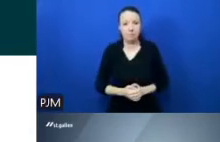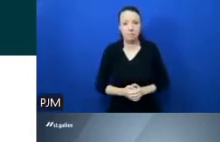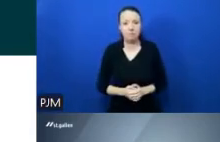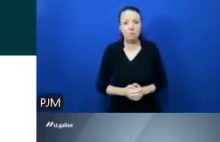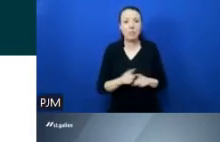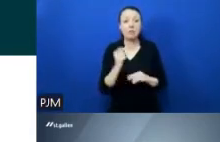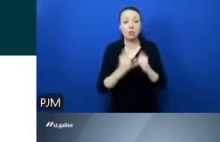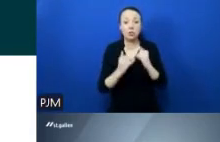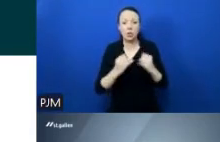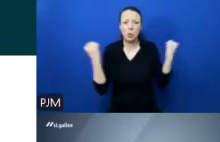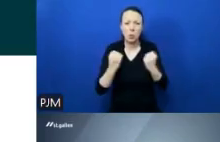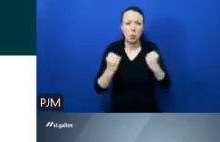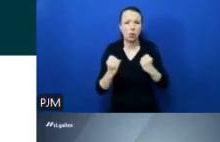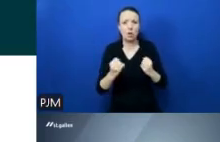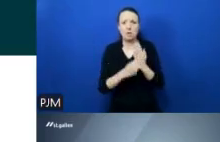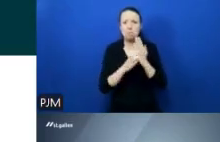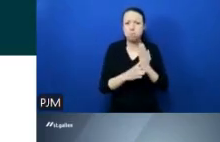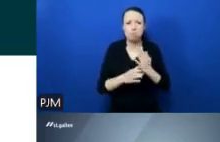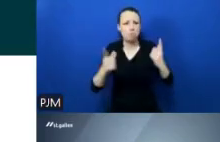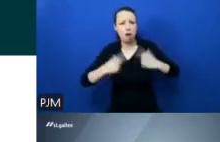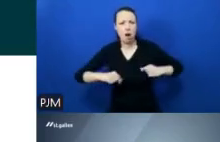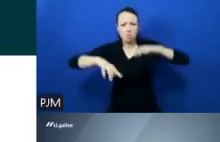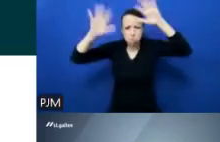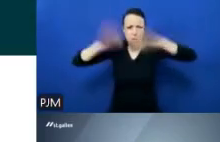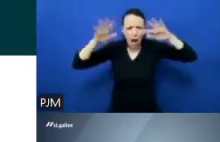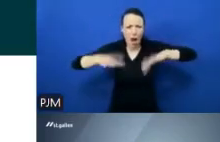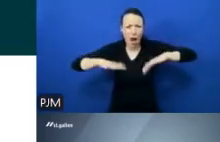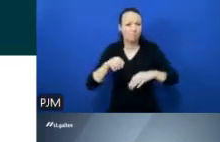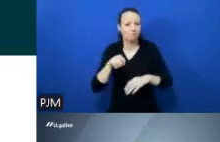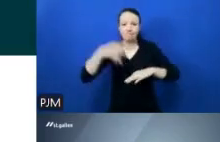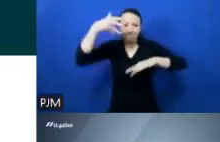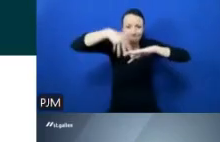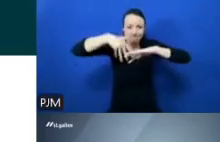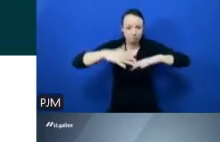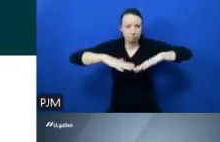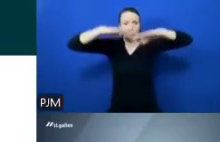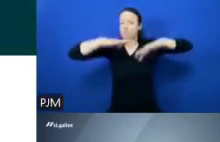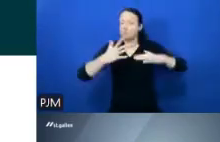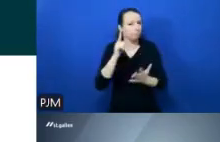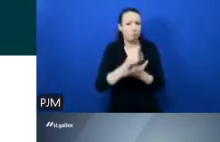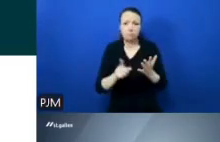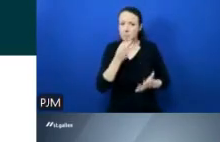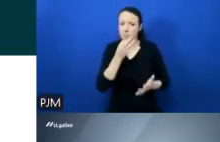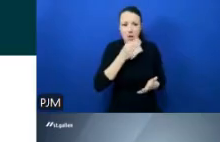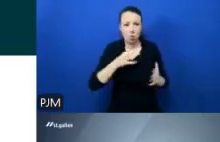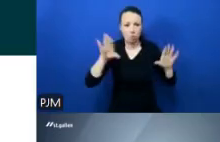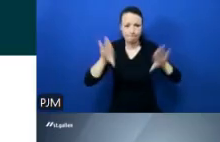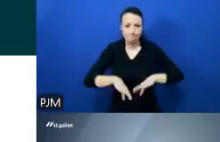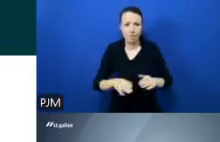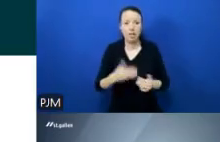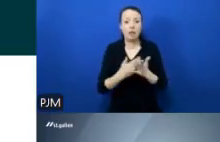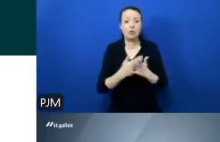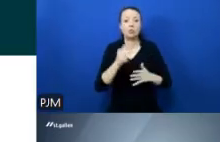said, when there are some extreme precipitations, these solutions do not or not enough. So what is very important is